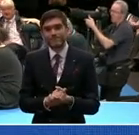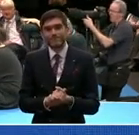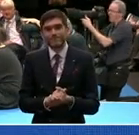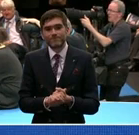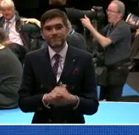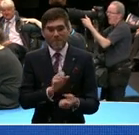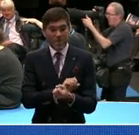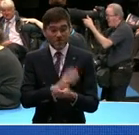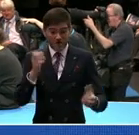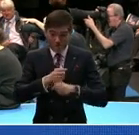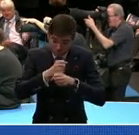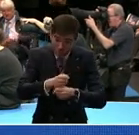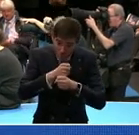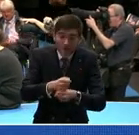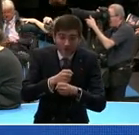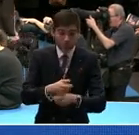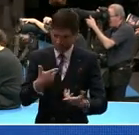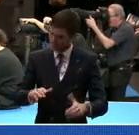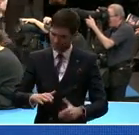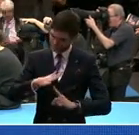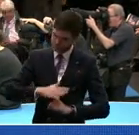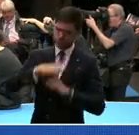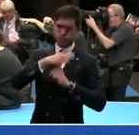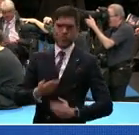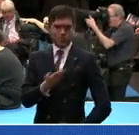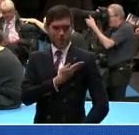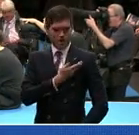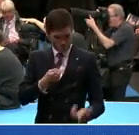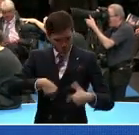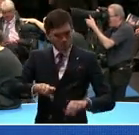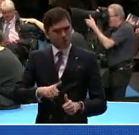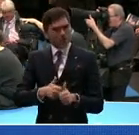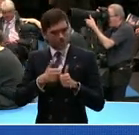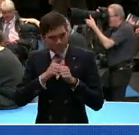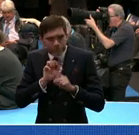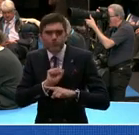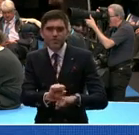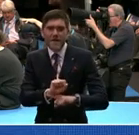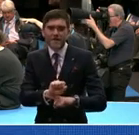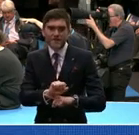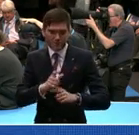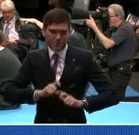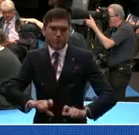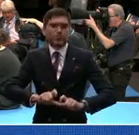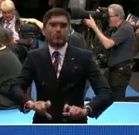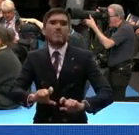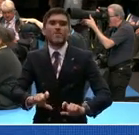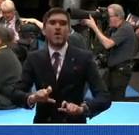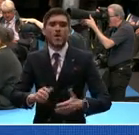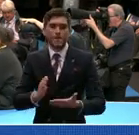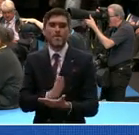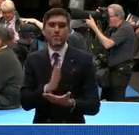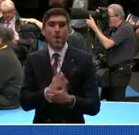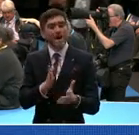The freedom to protest is a fundamental right our party will forever fight to uphold, but it must